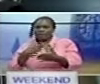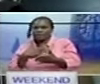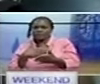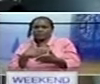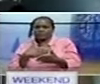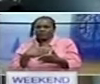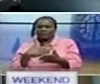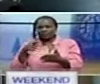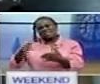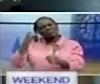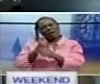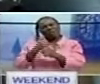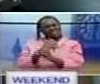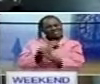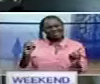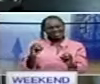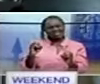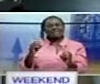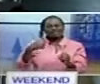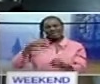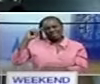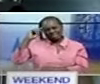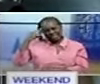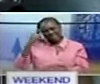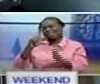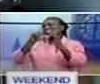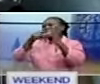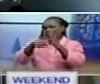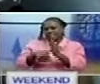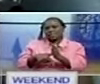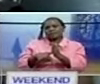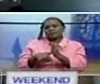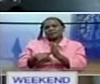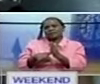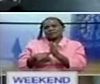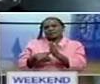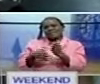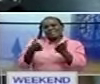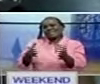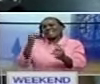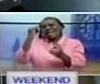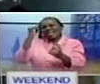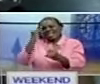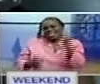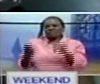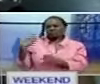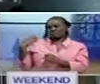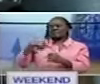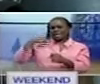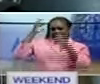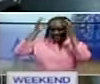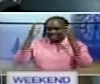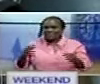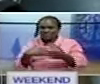Then it still didn't seem to work. So later on, that was last year, I decided to do sign language.